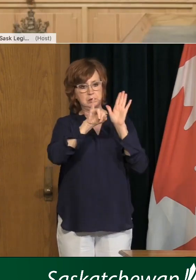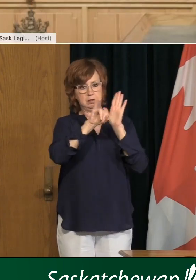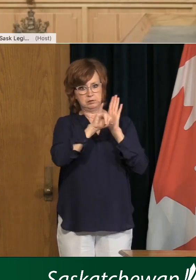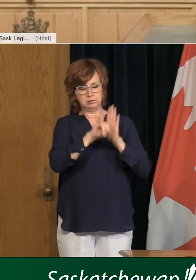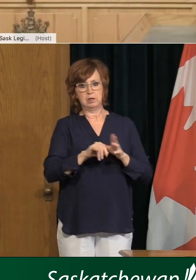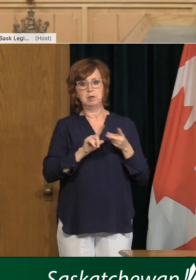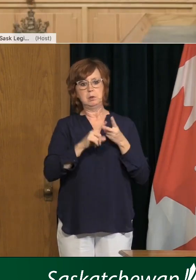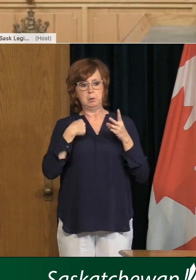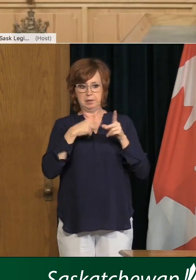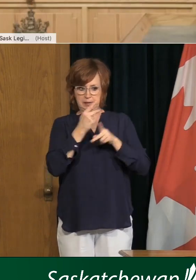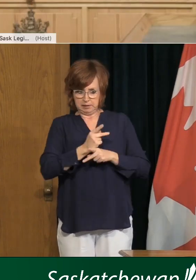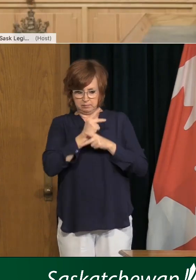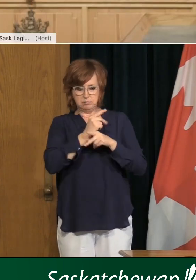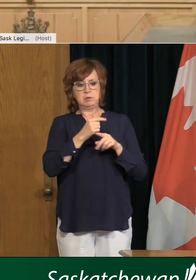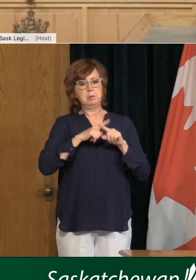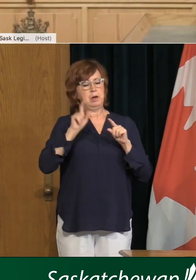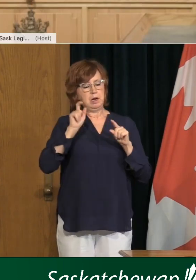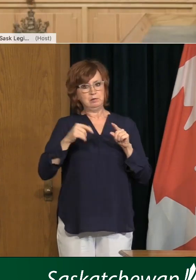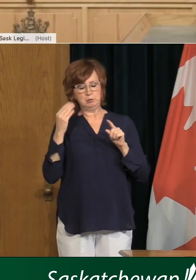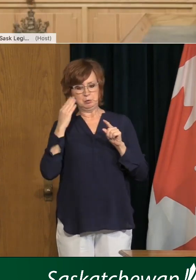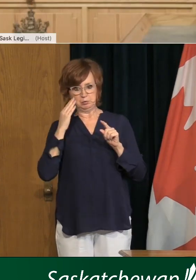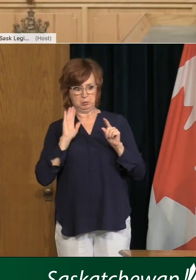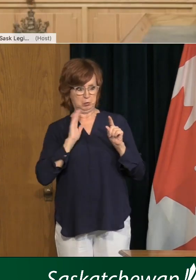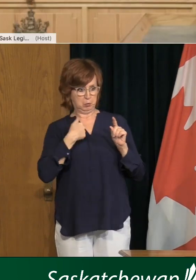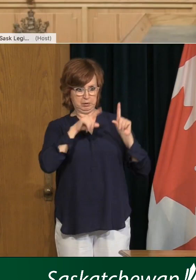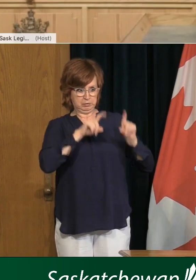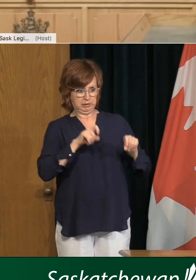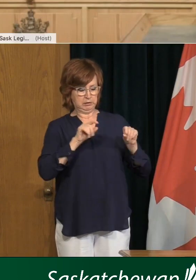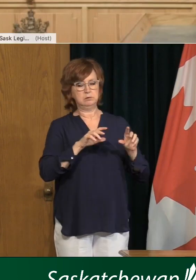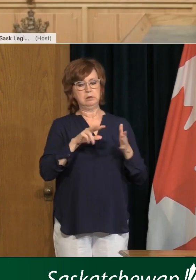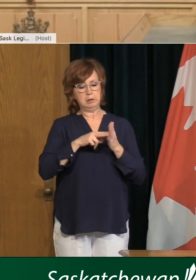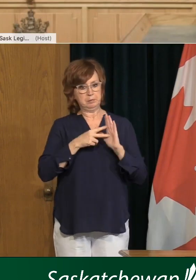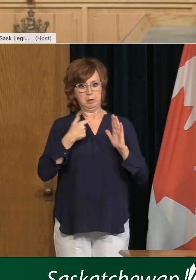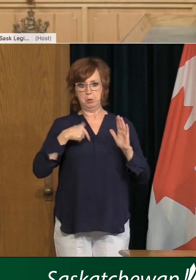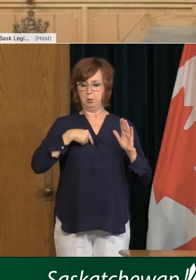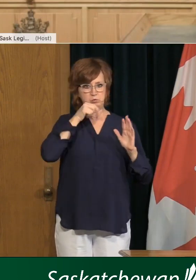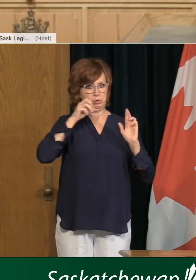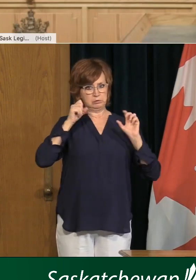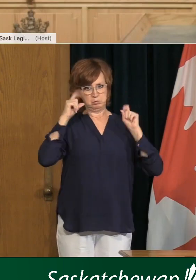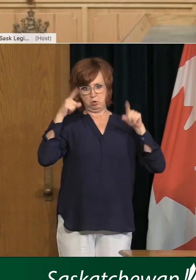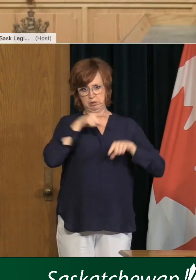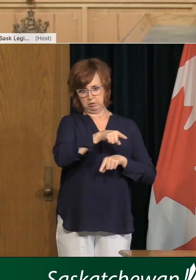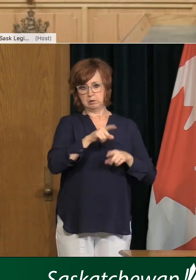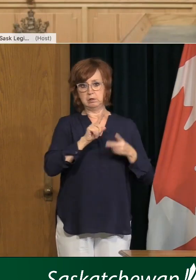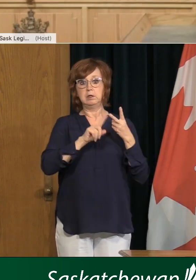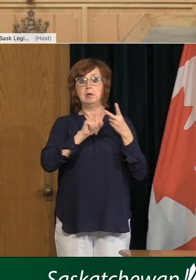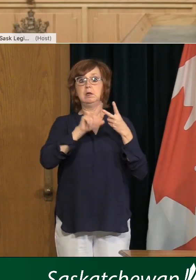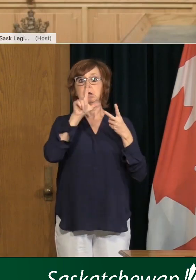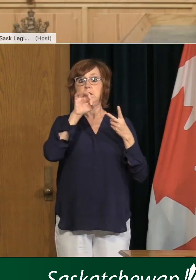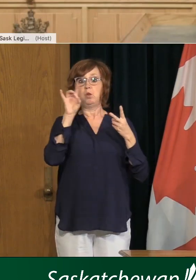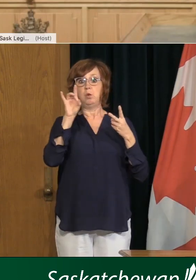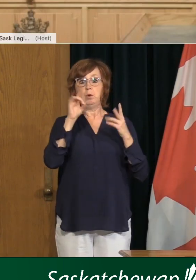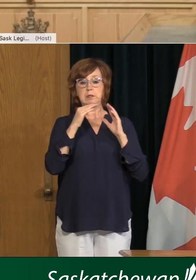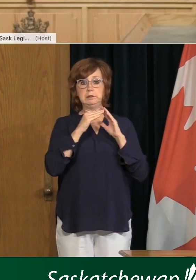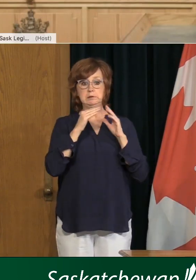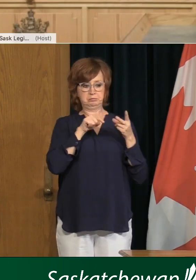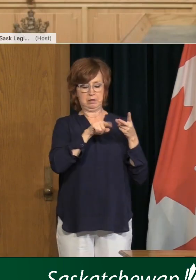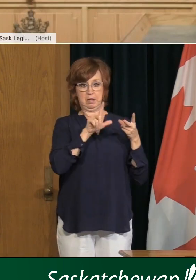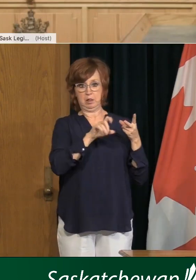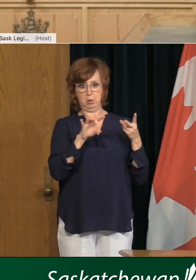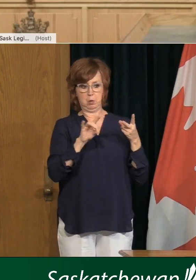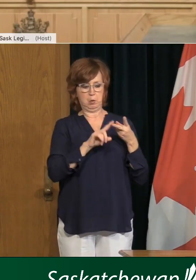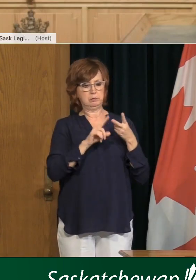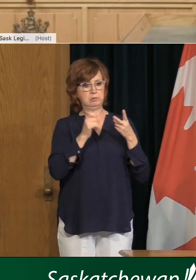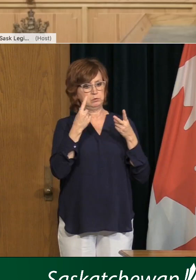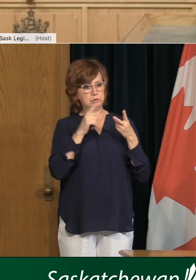we also know our measures are doing what they're intended to do. In terms of Lloydminster, although there are 2 confirmed cases in the north zone,